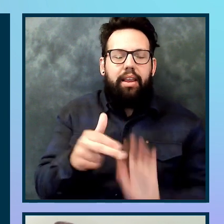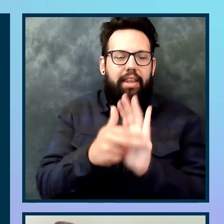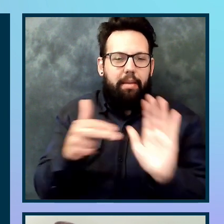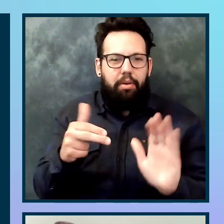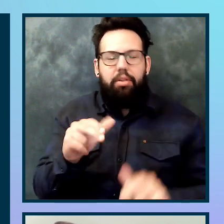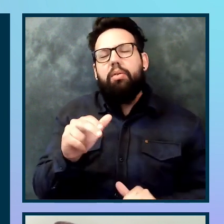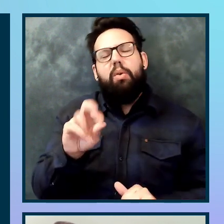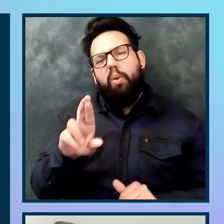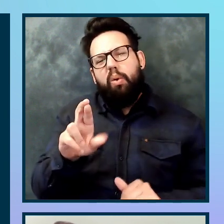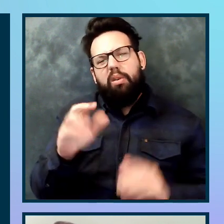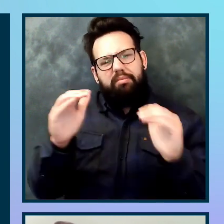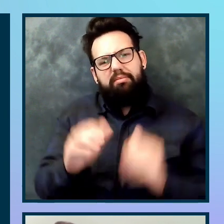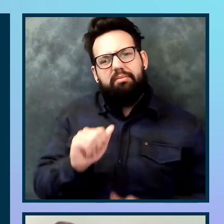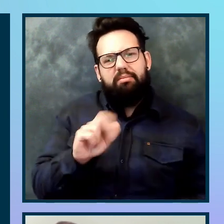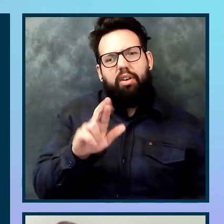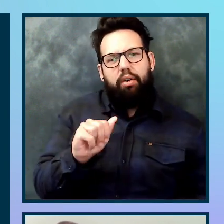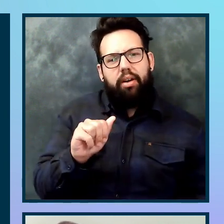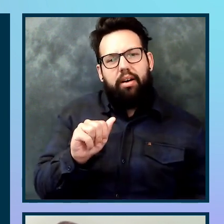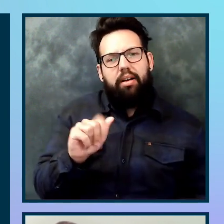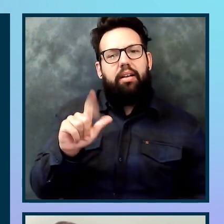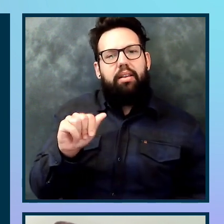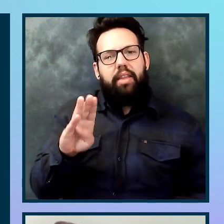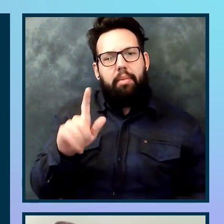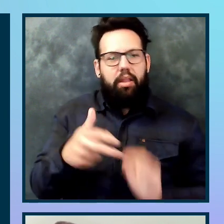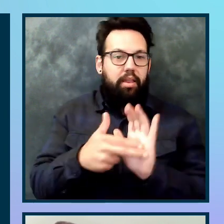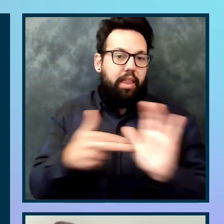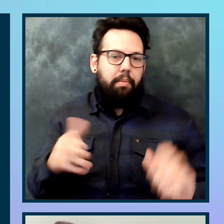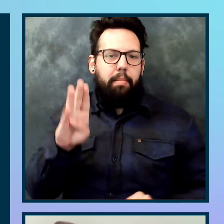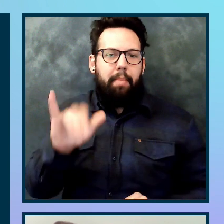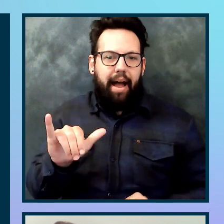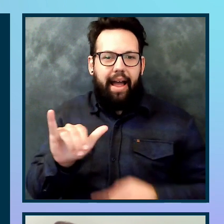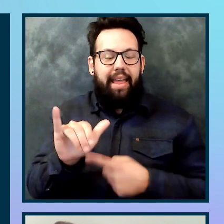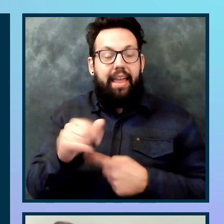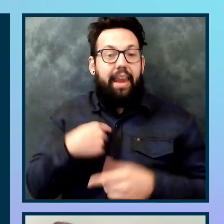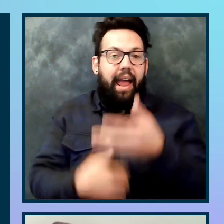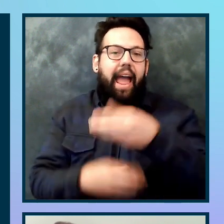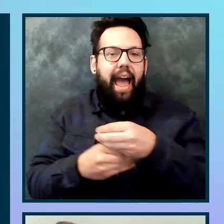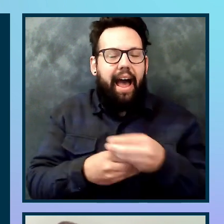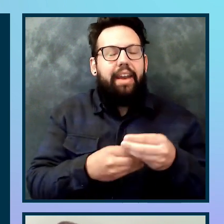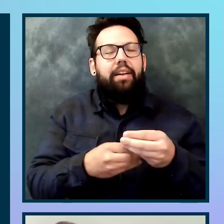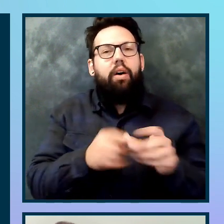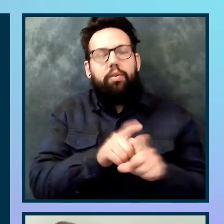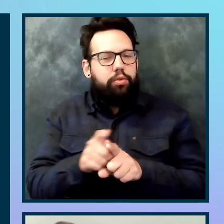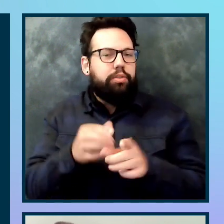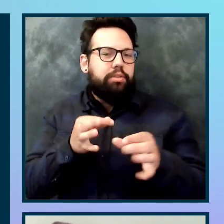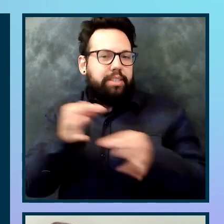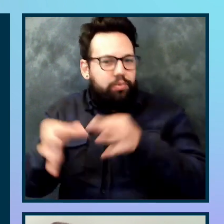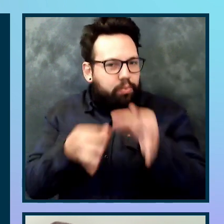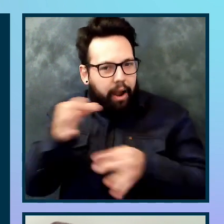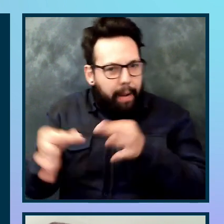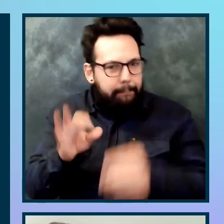I almost always go to the aria labeled by, and I also supplement that usually with an aria described by, because by default,